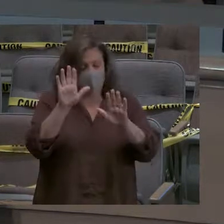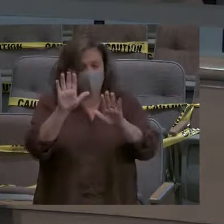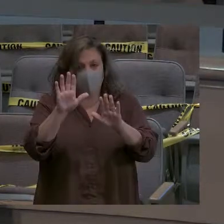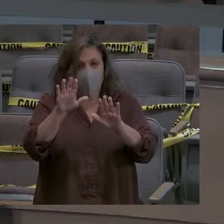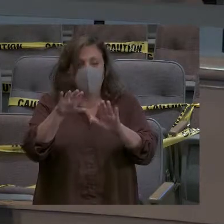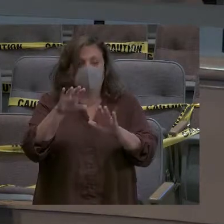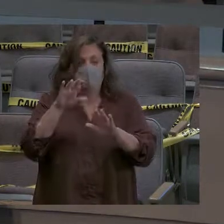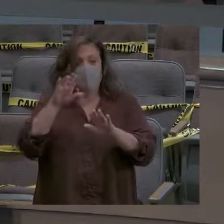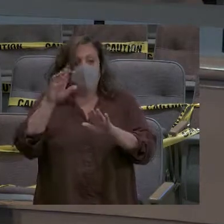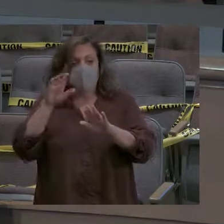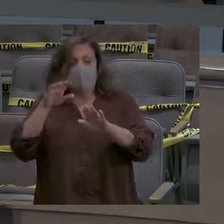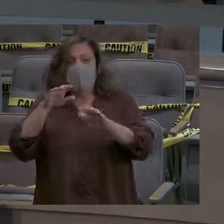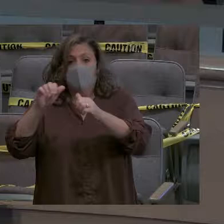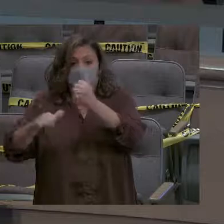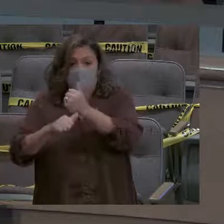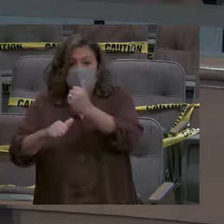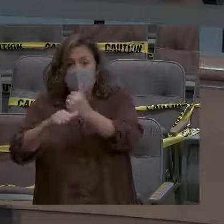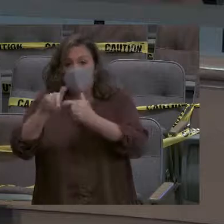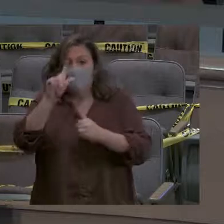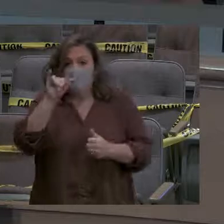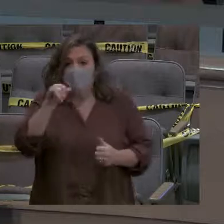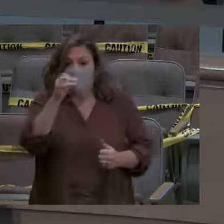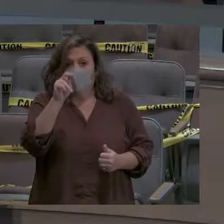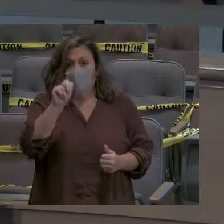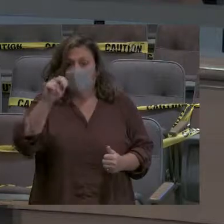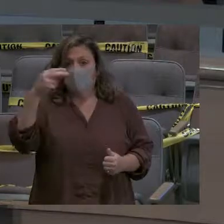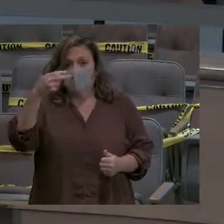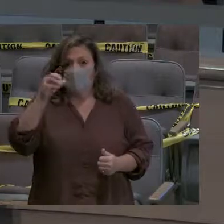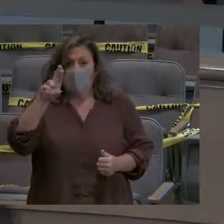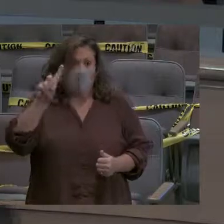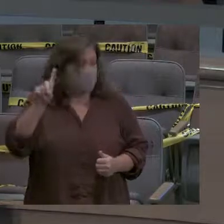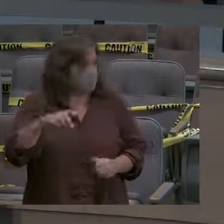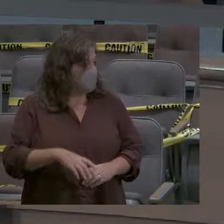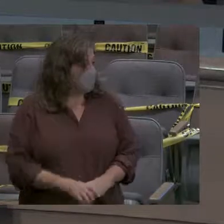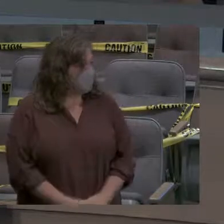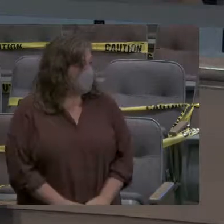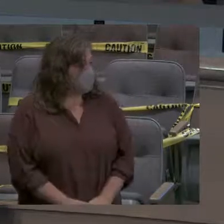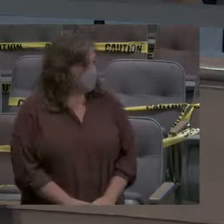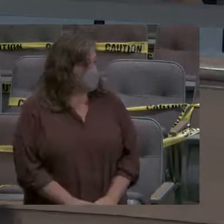Mayor Pro Tem, Mr. John Howard. Mr. Howard?